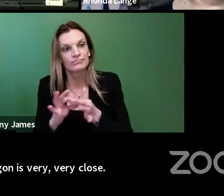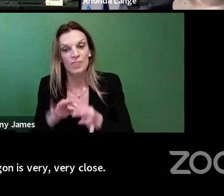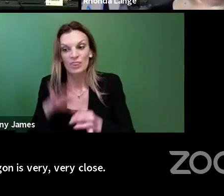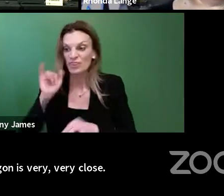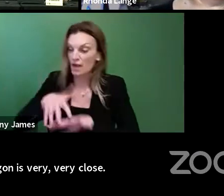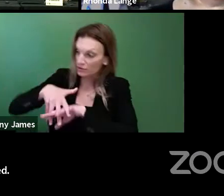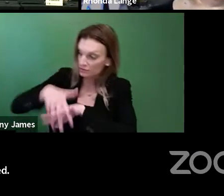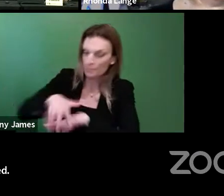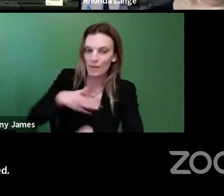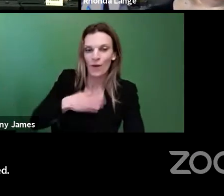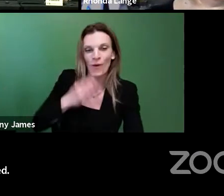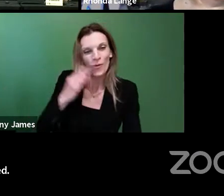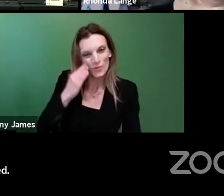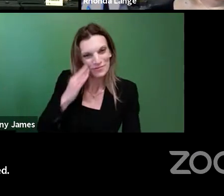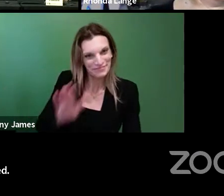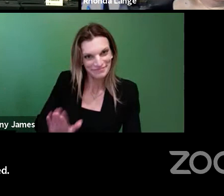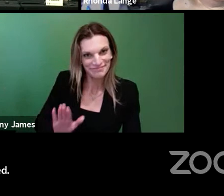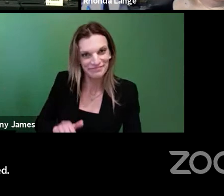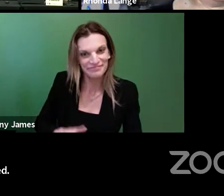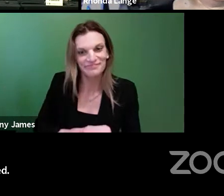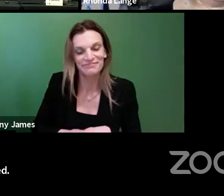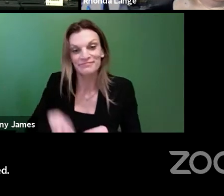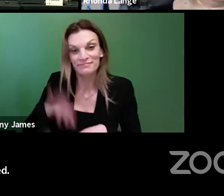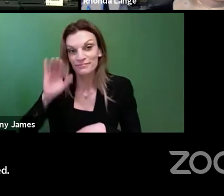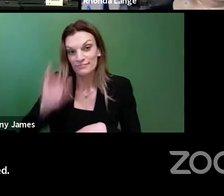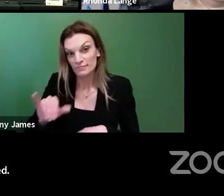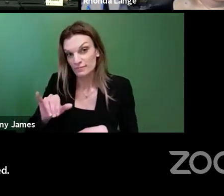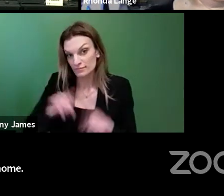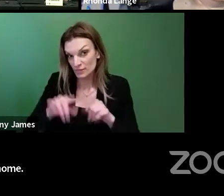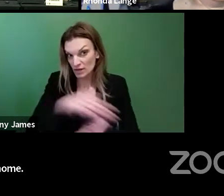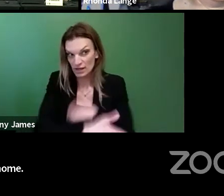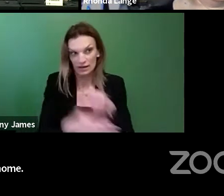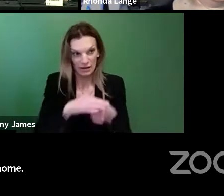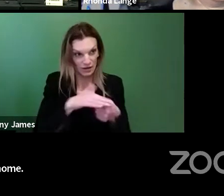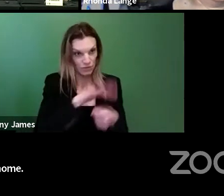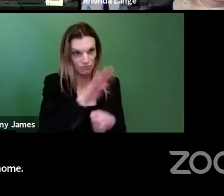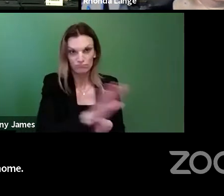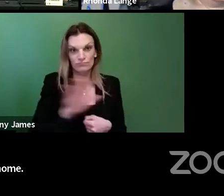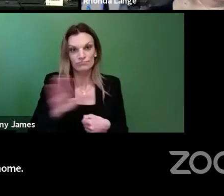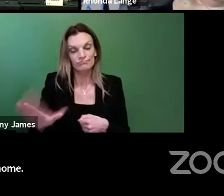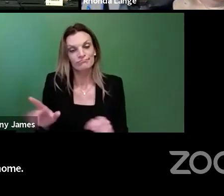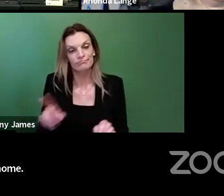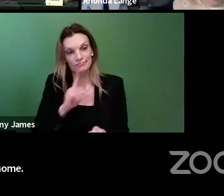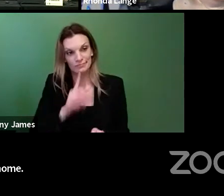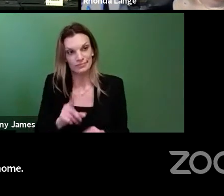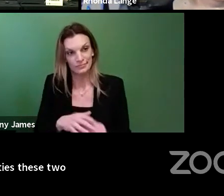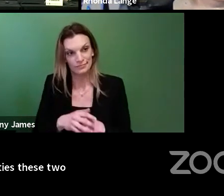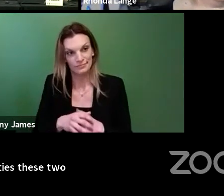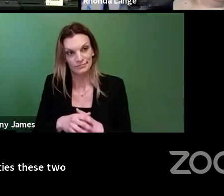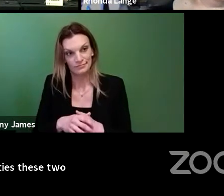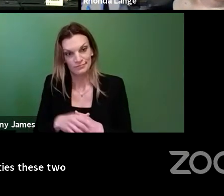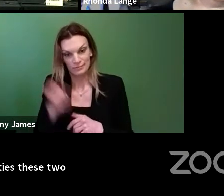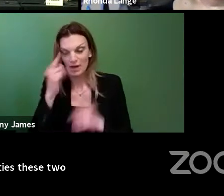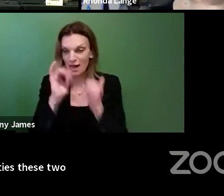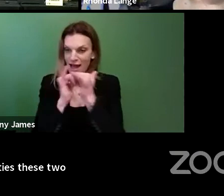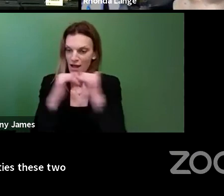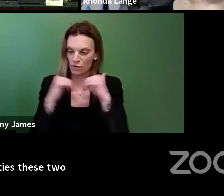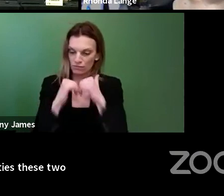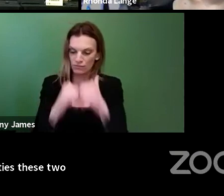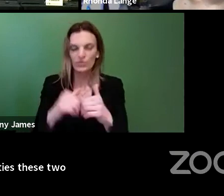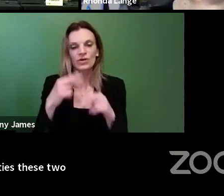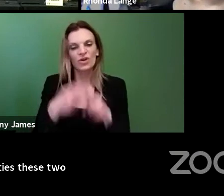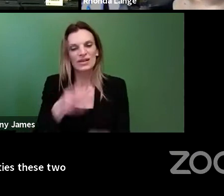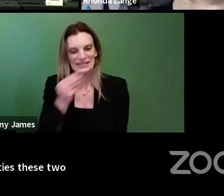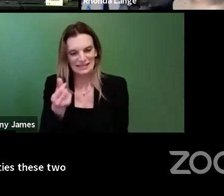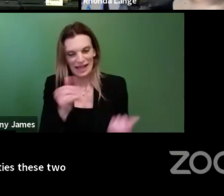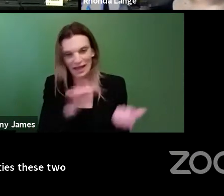home. Though in different counties, these two cities are joined at the hip by a duned, sandy coastline.